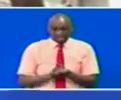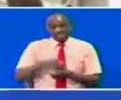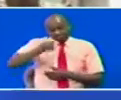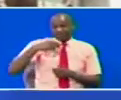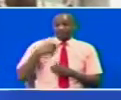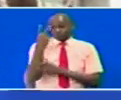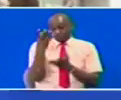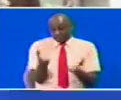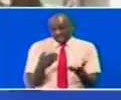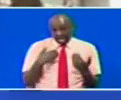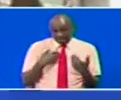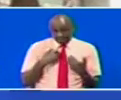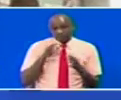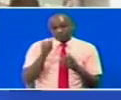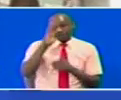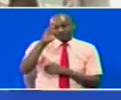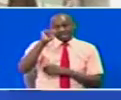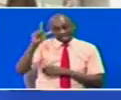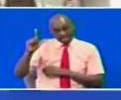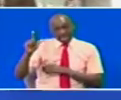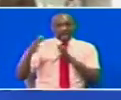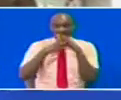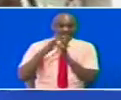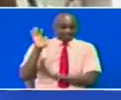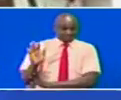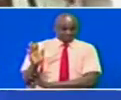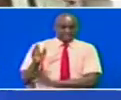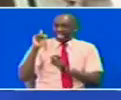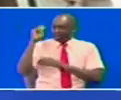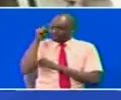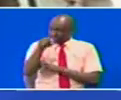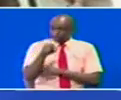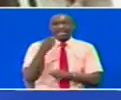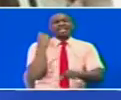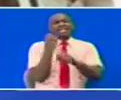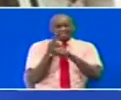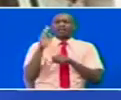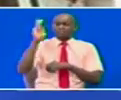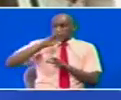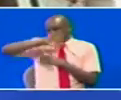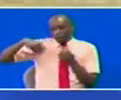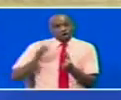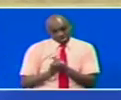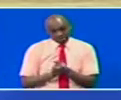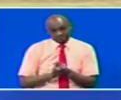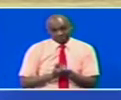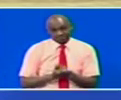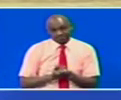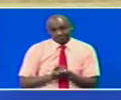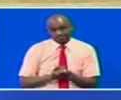model and are manufactured by Bell, USA. The helicopters are worth 11 billion Kenya shillings.